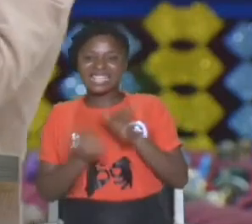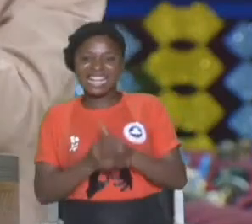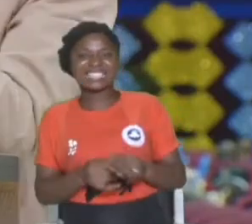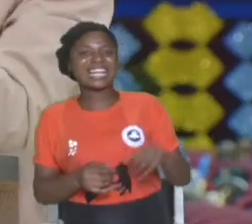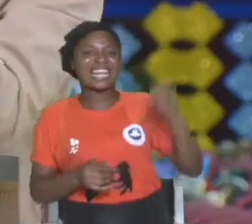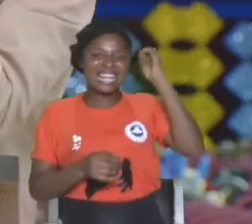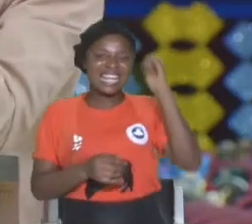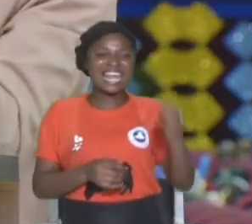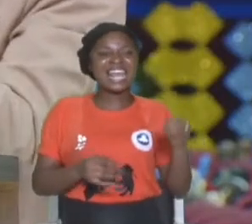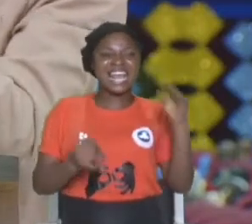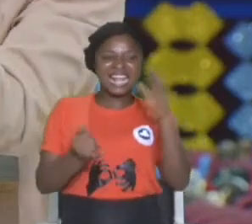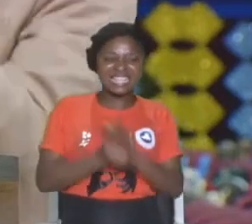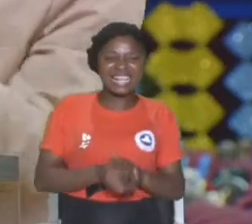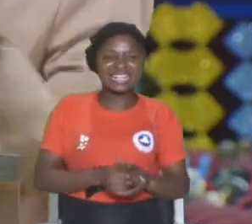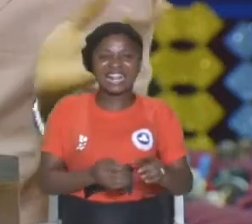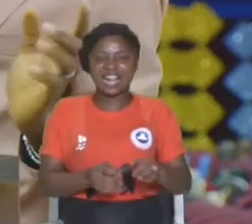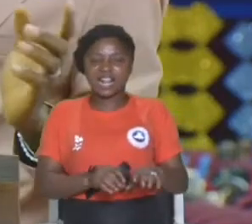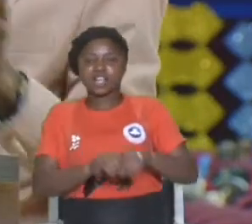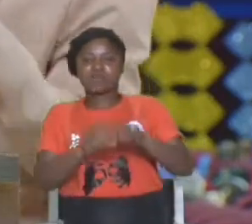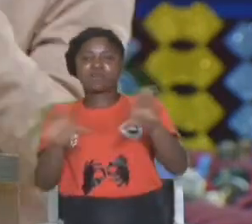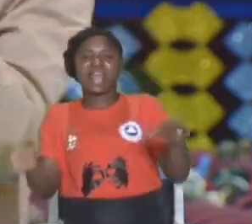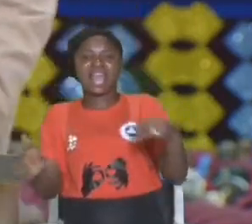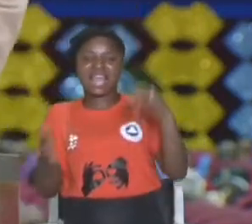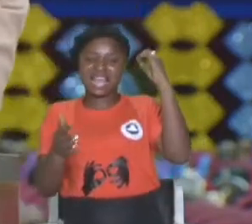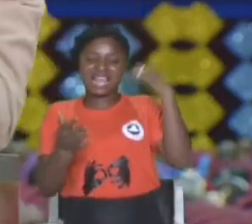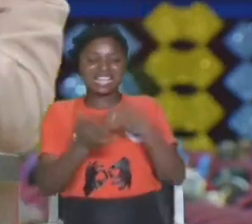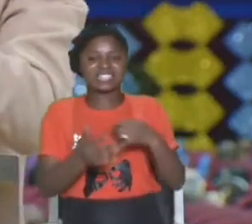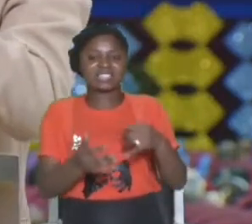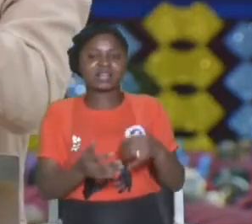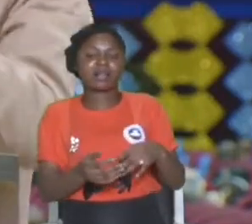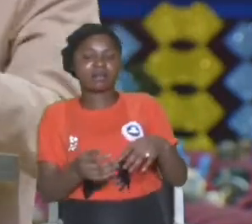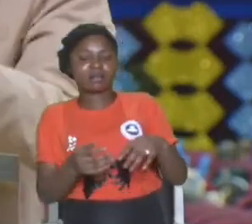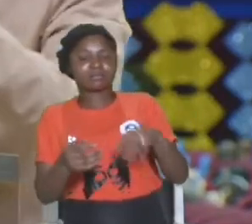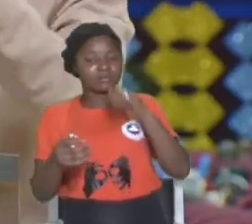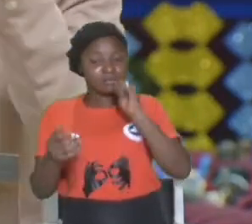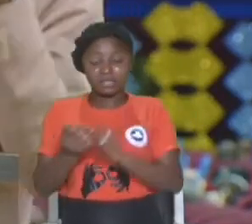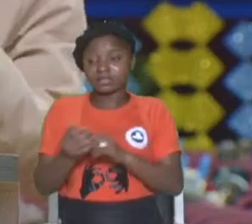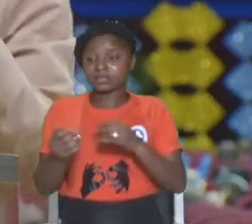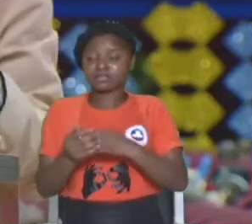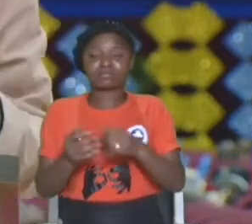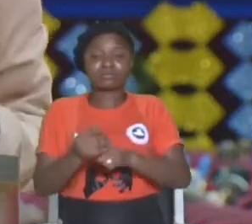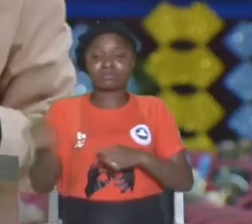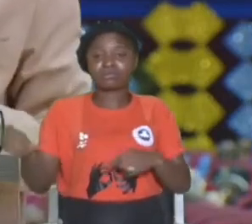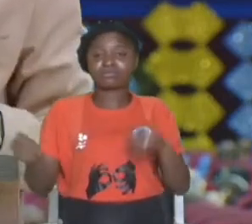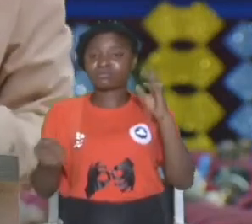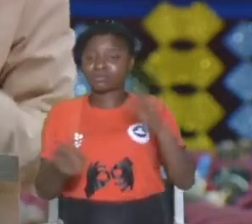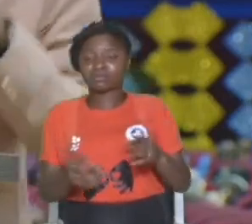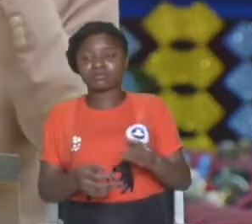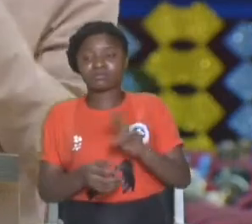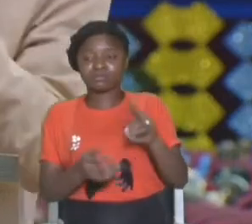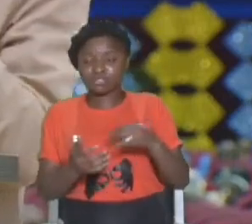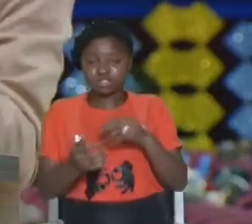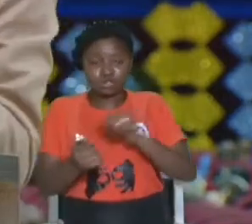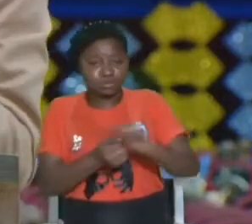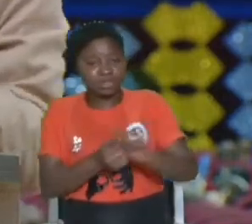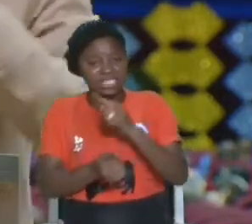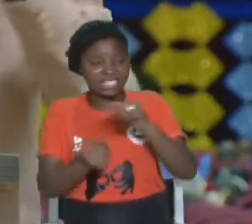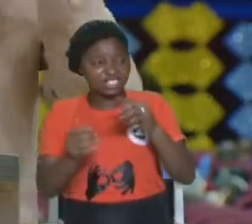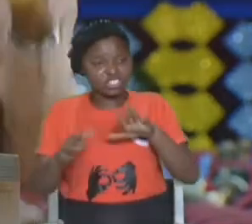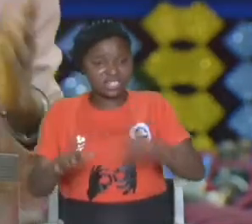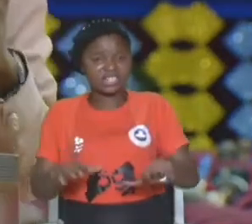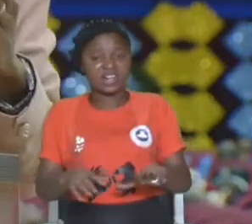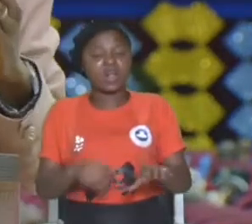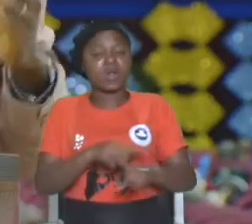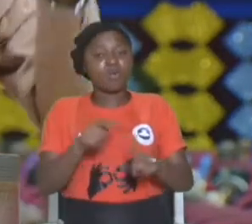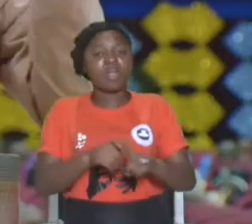that spareth his rod hateth his son, but he that loveth him chasteneth him betimes. So when you love